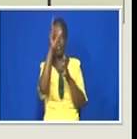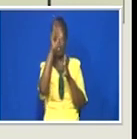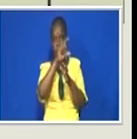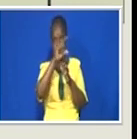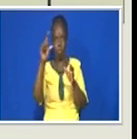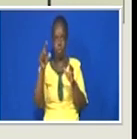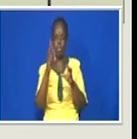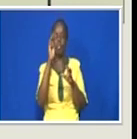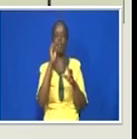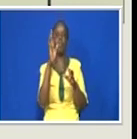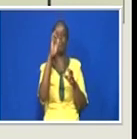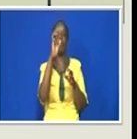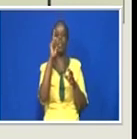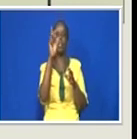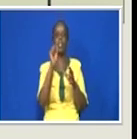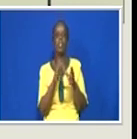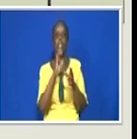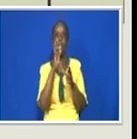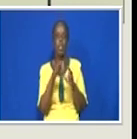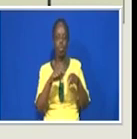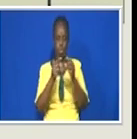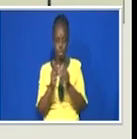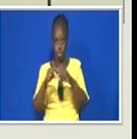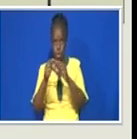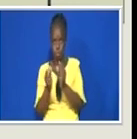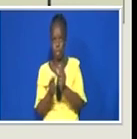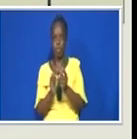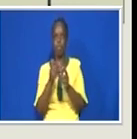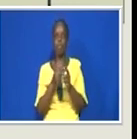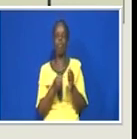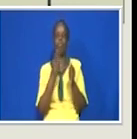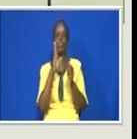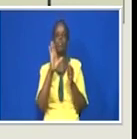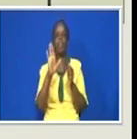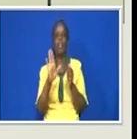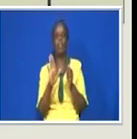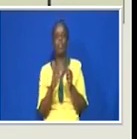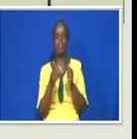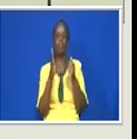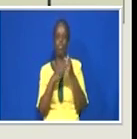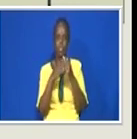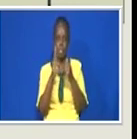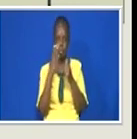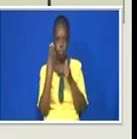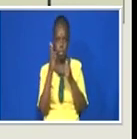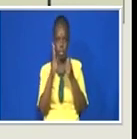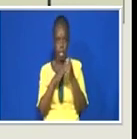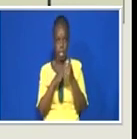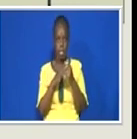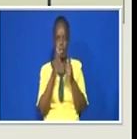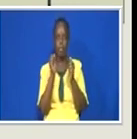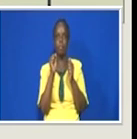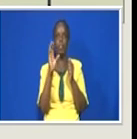the marks, and they are grouped from 45 to 49,